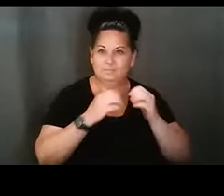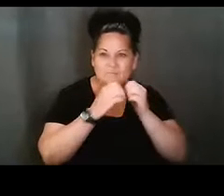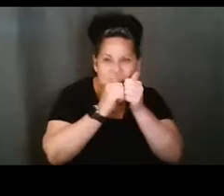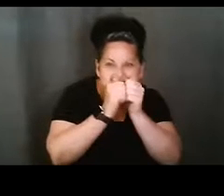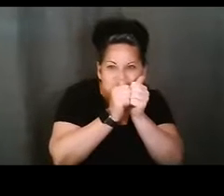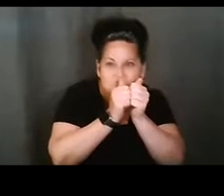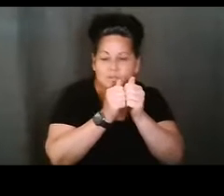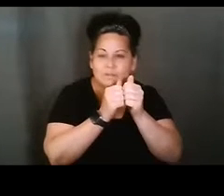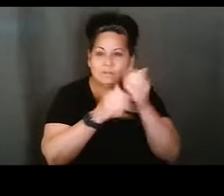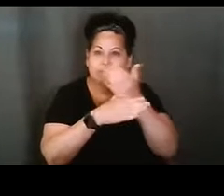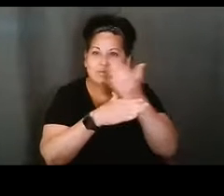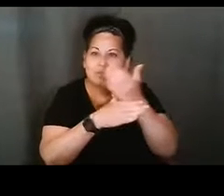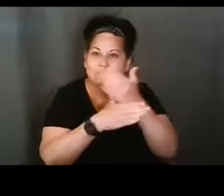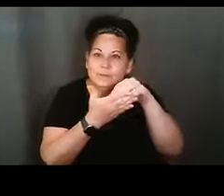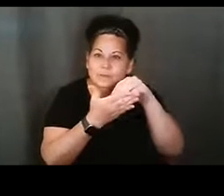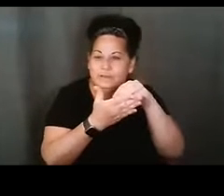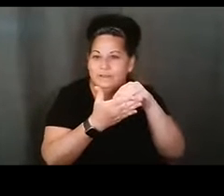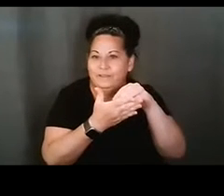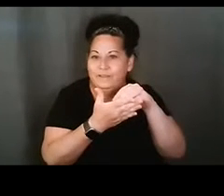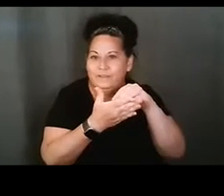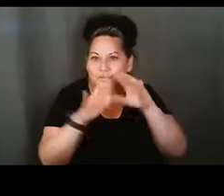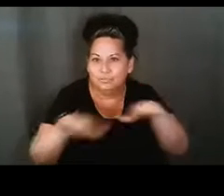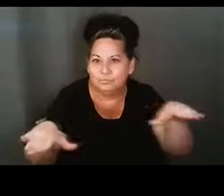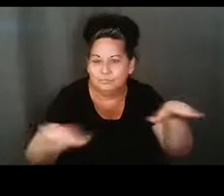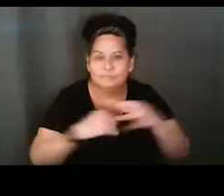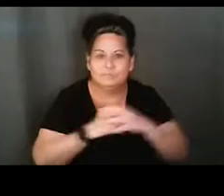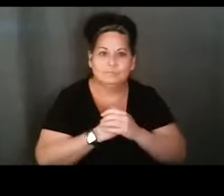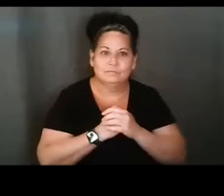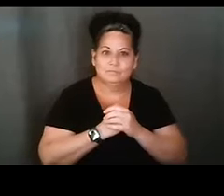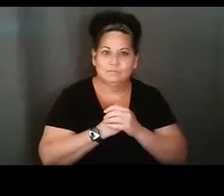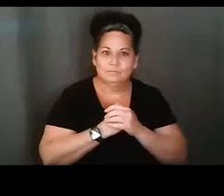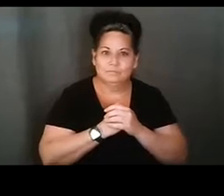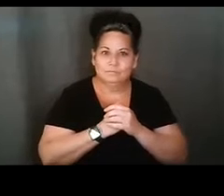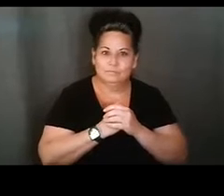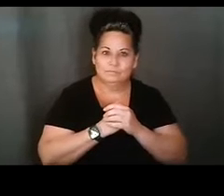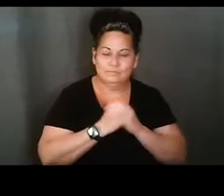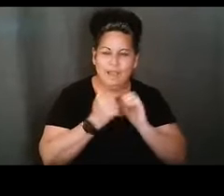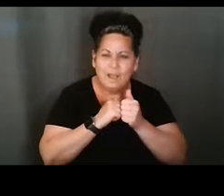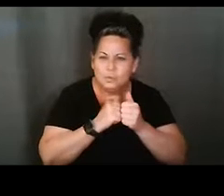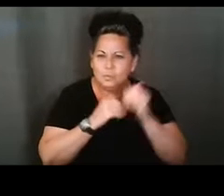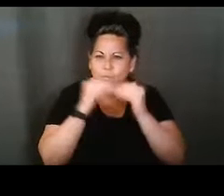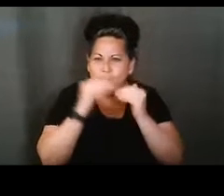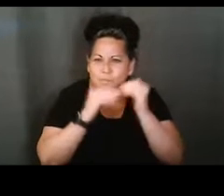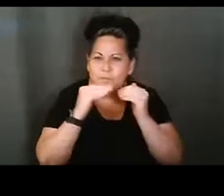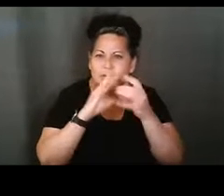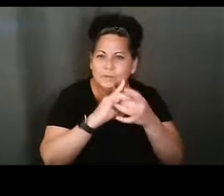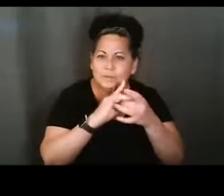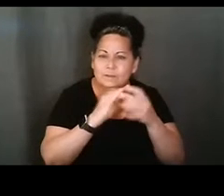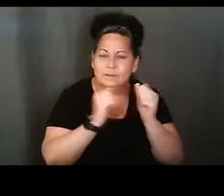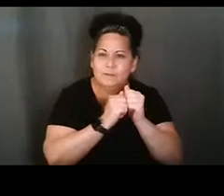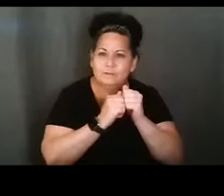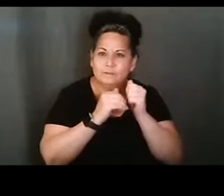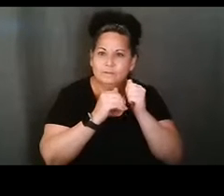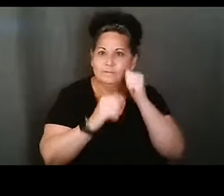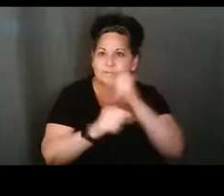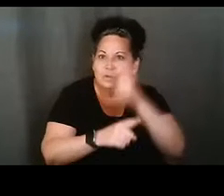how, you know, they've tried to, you know, sit the kids down or what have you to build that relationship. What advice do you have if there is